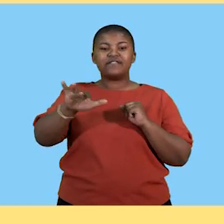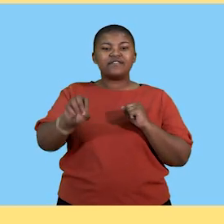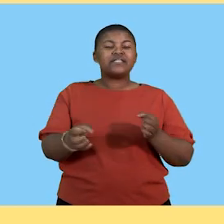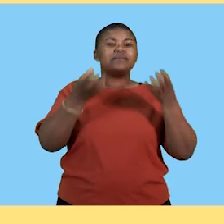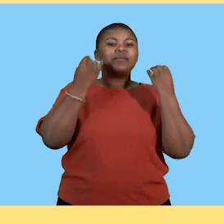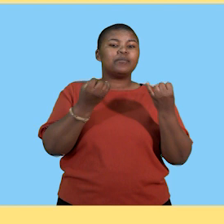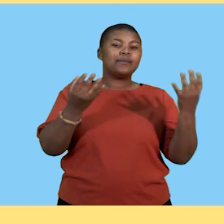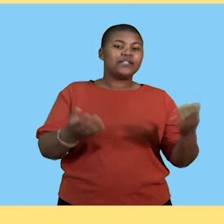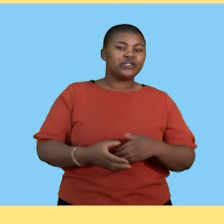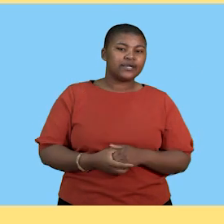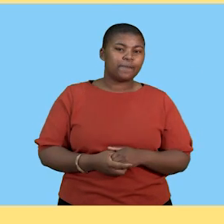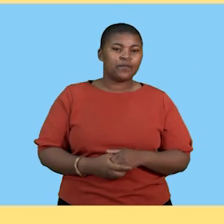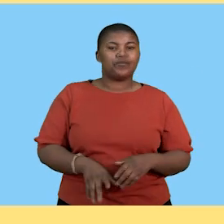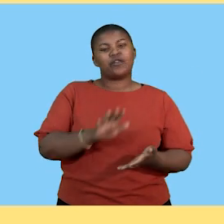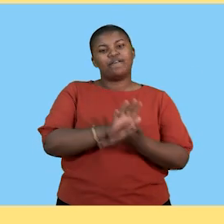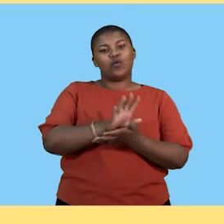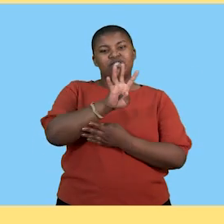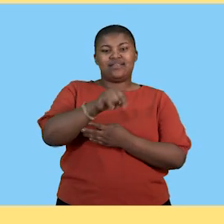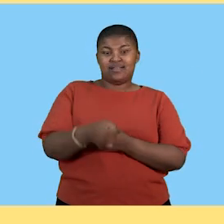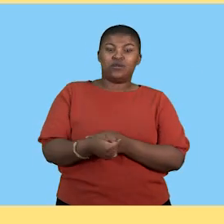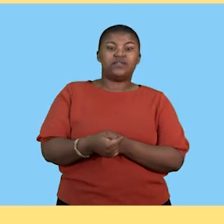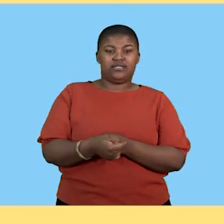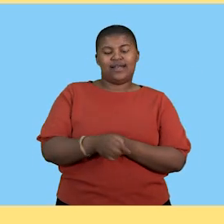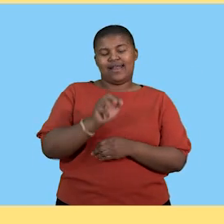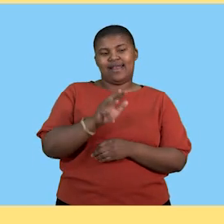11,750. Then you end off with